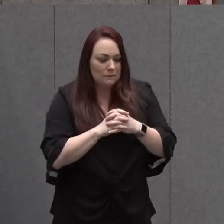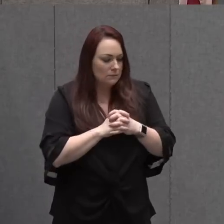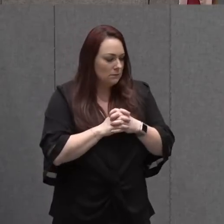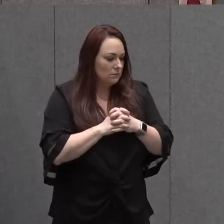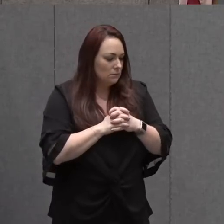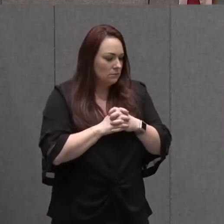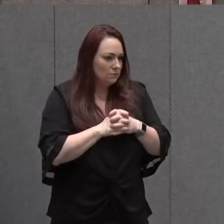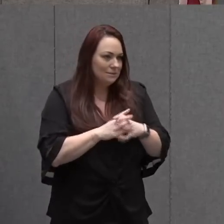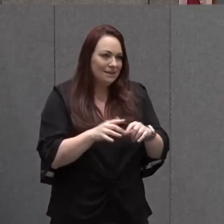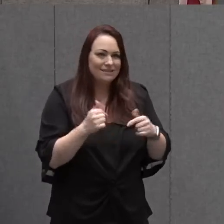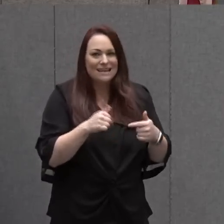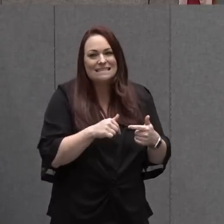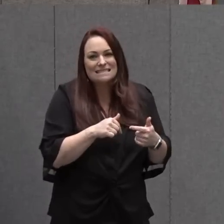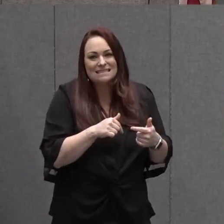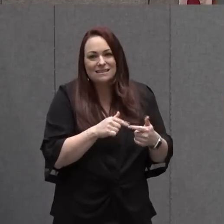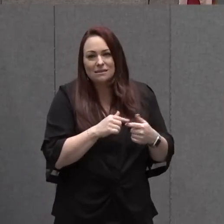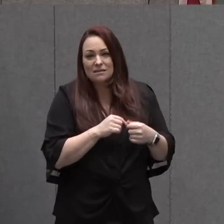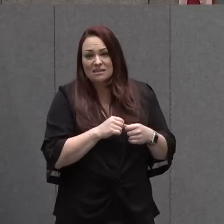this,